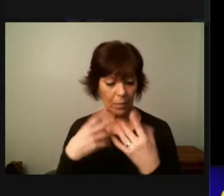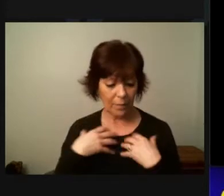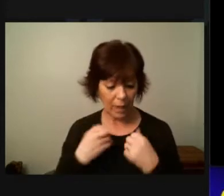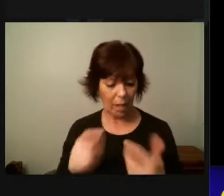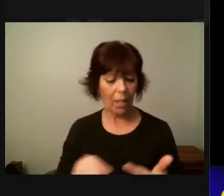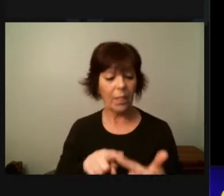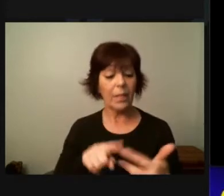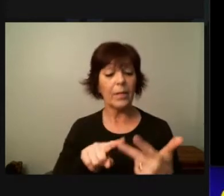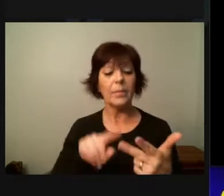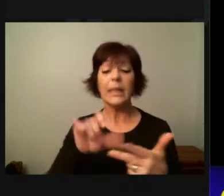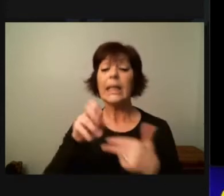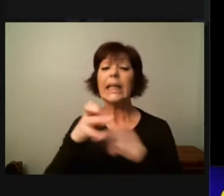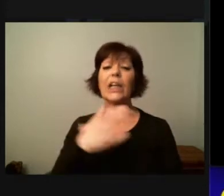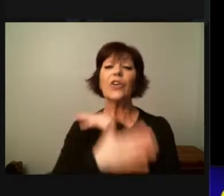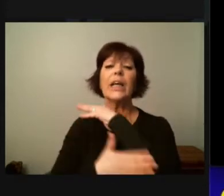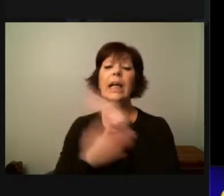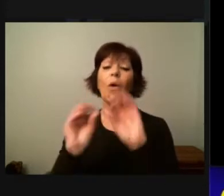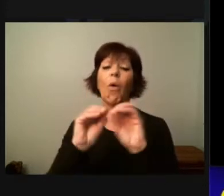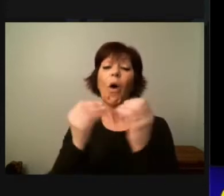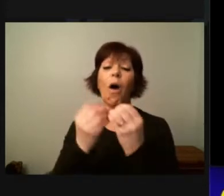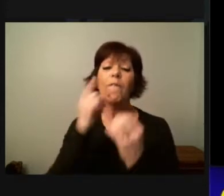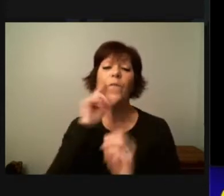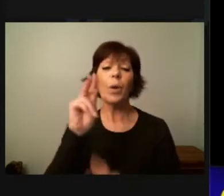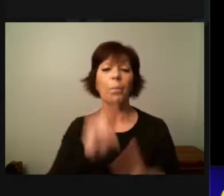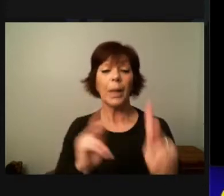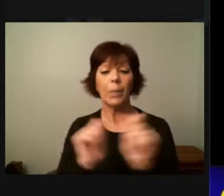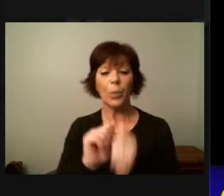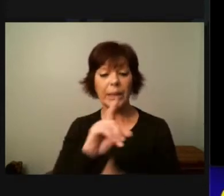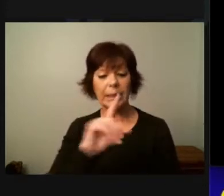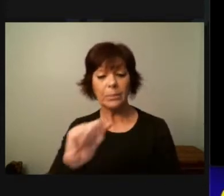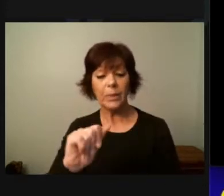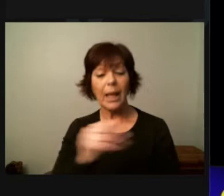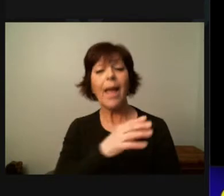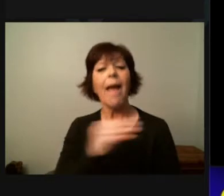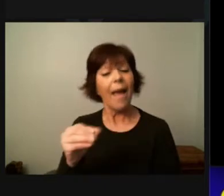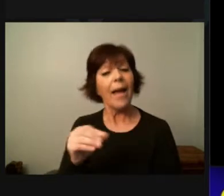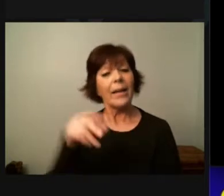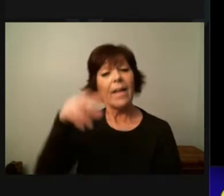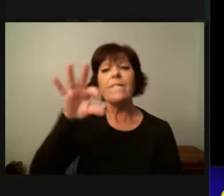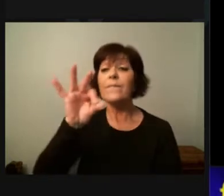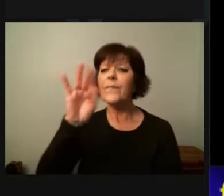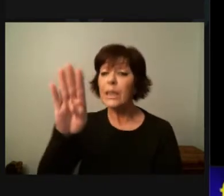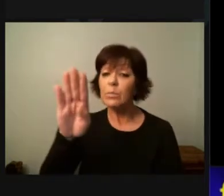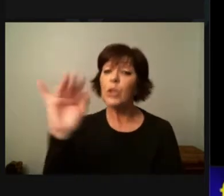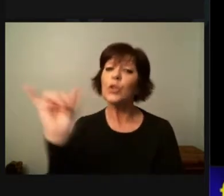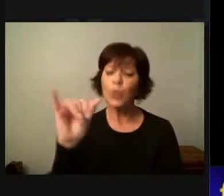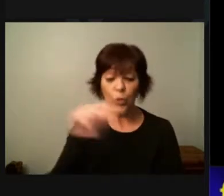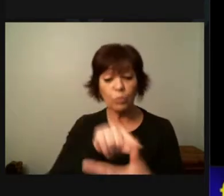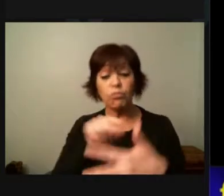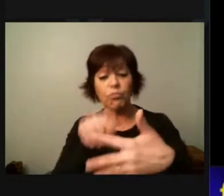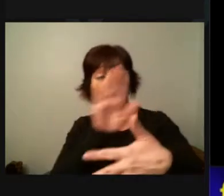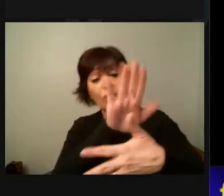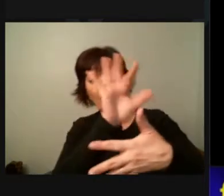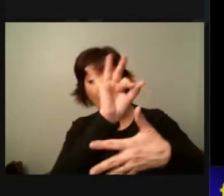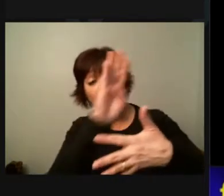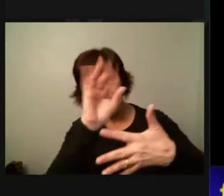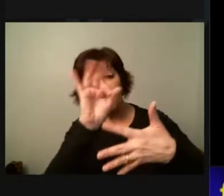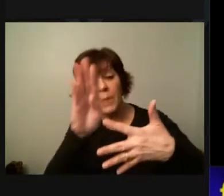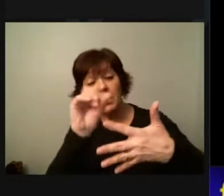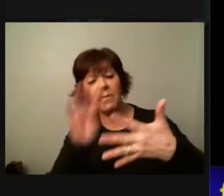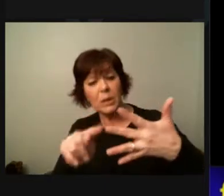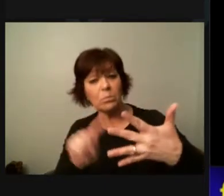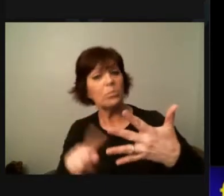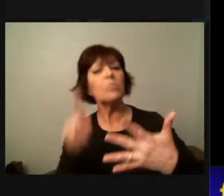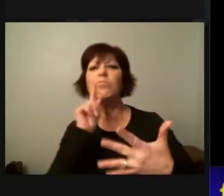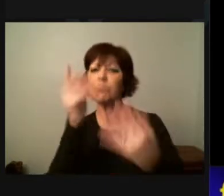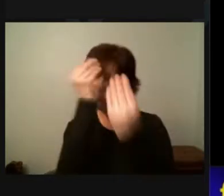Office for People with Disabilities, and their respective Facebook pages. That's how the information is going